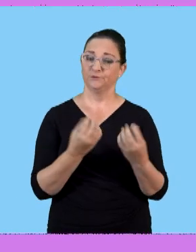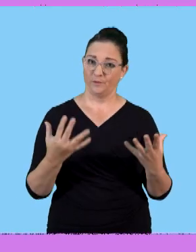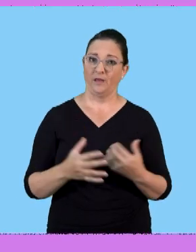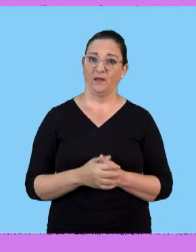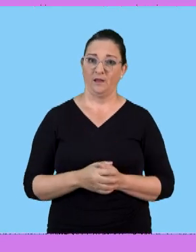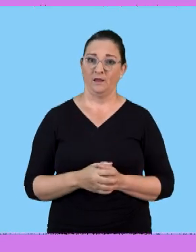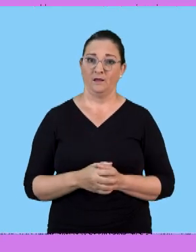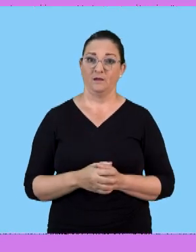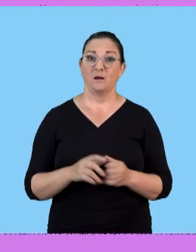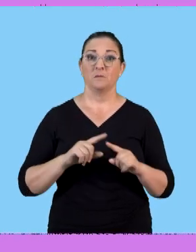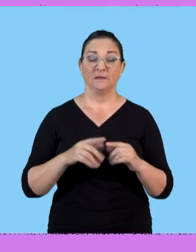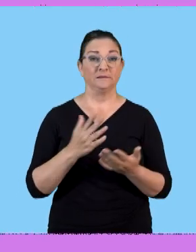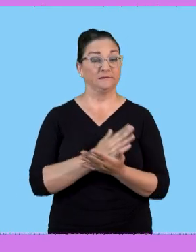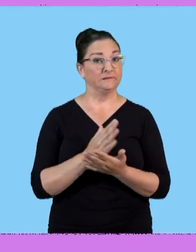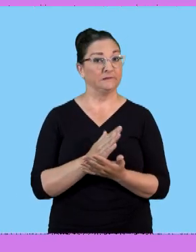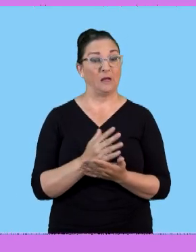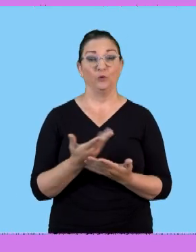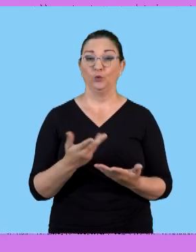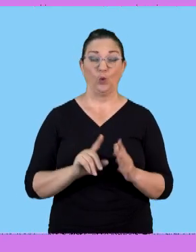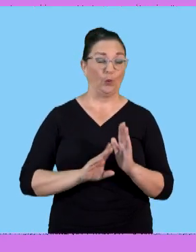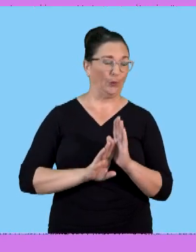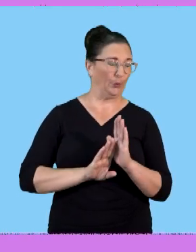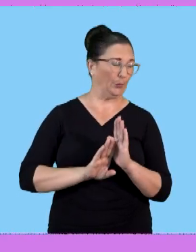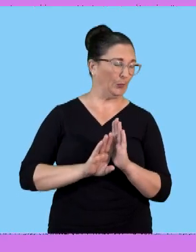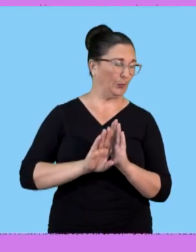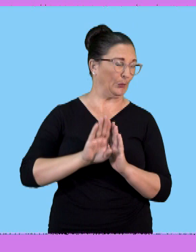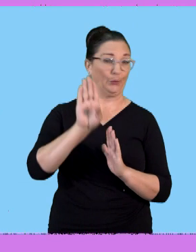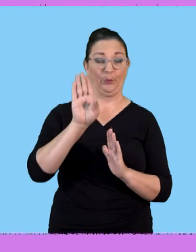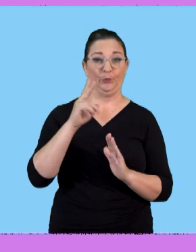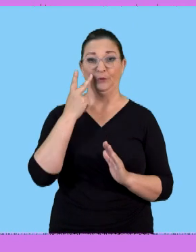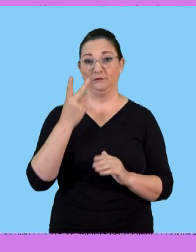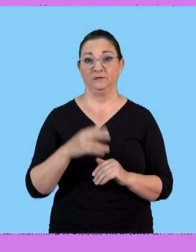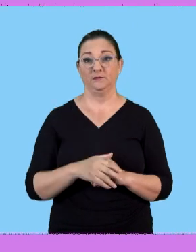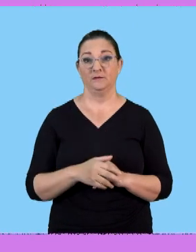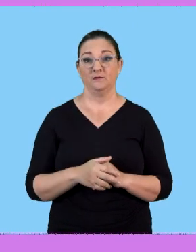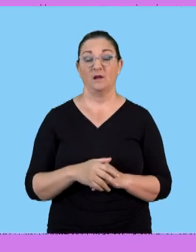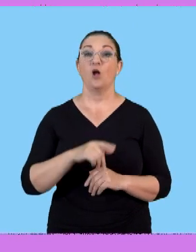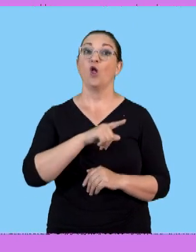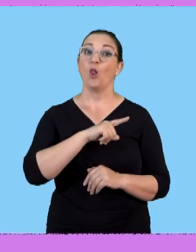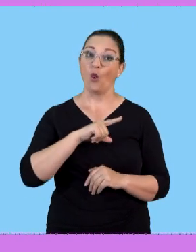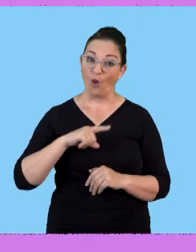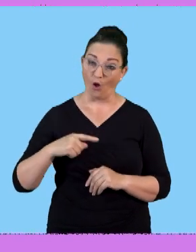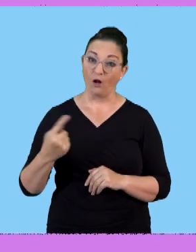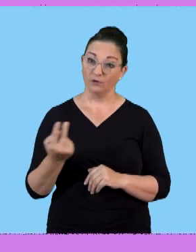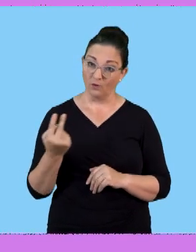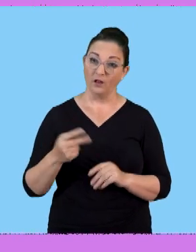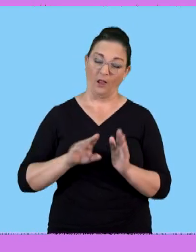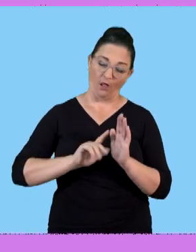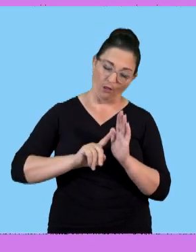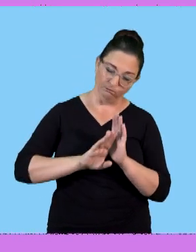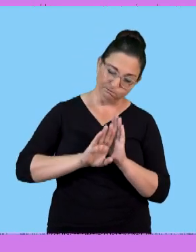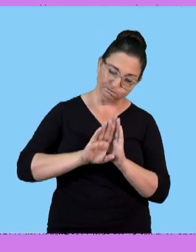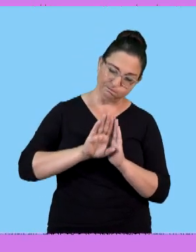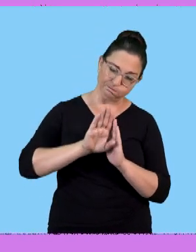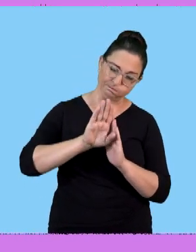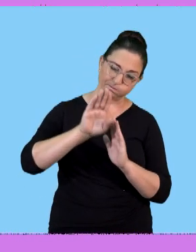of them, they are very steep, and we can say they are very long as well, so it covers a long distance